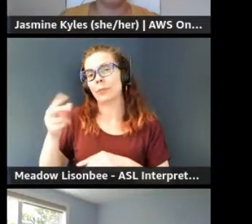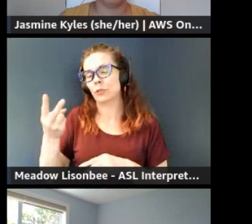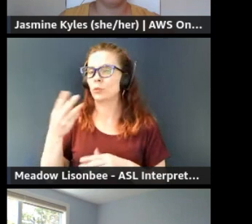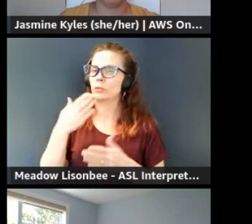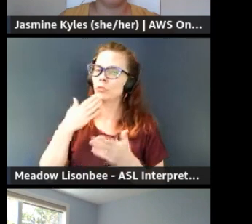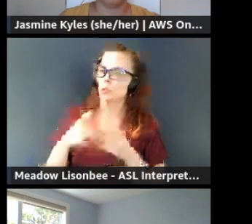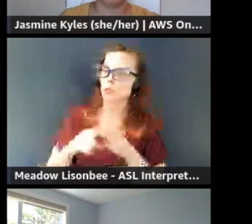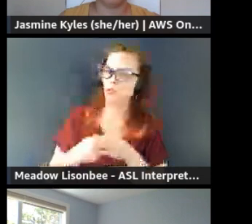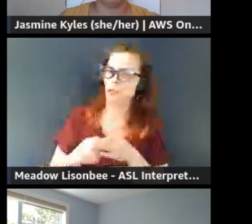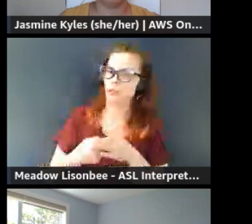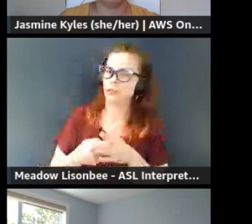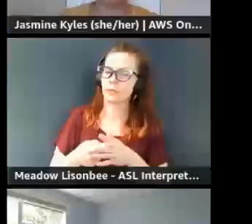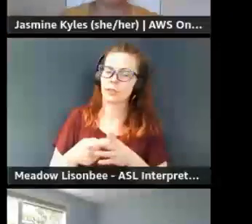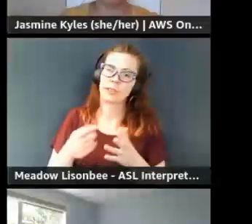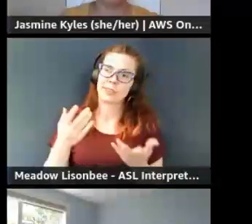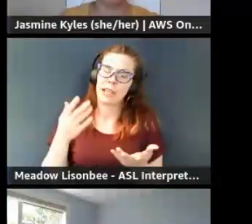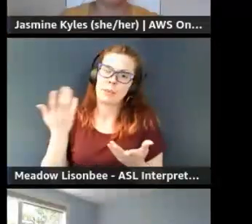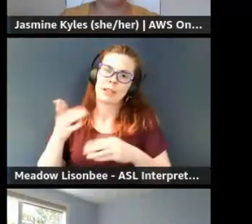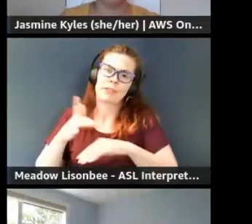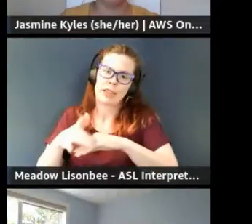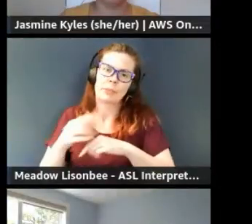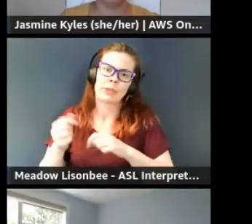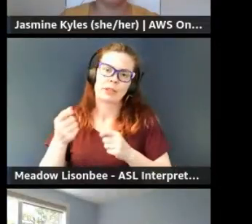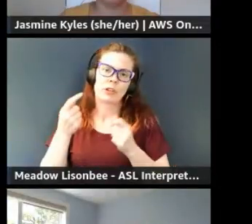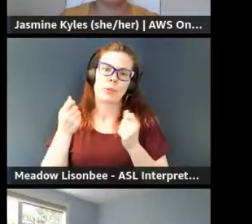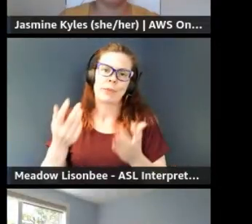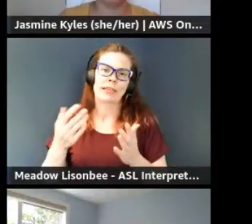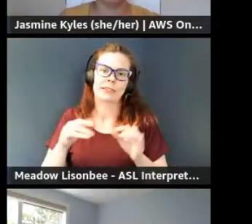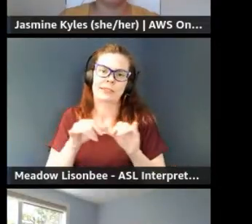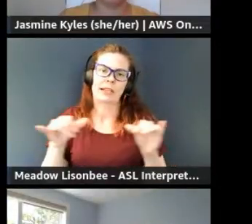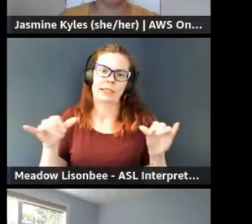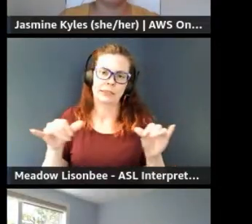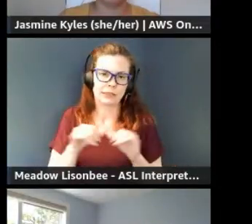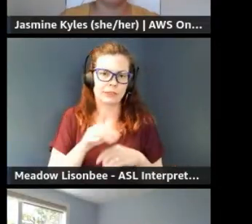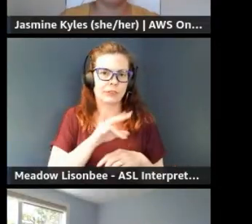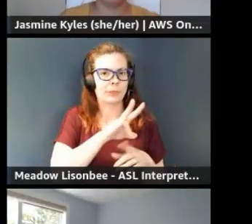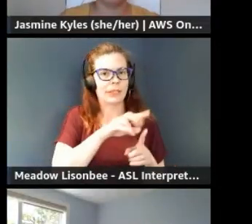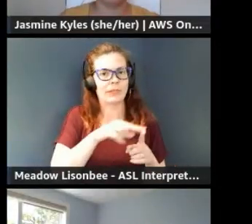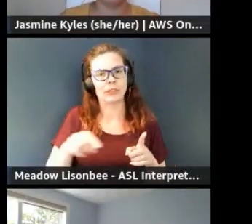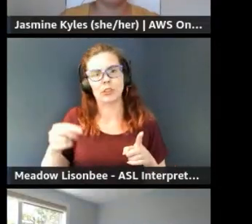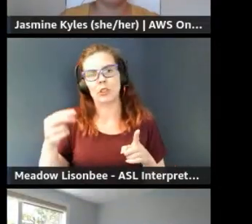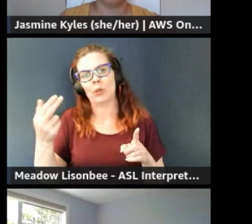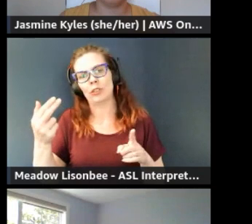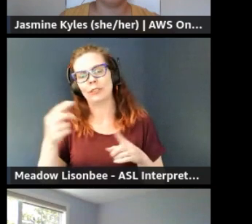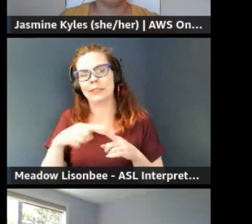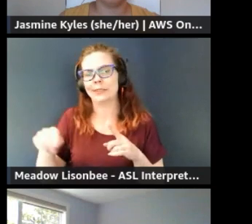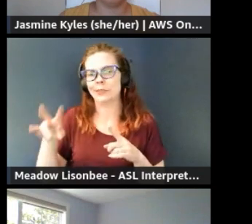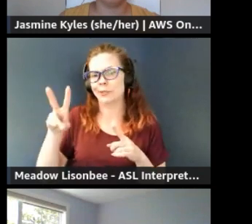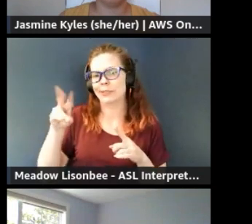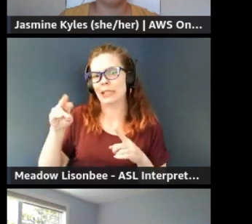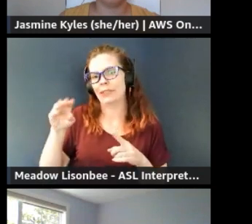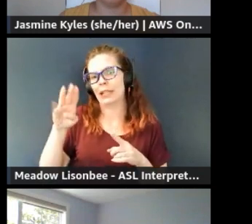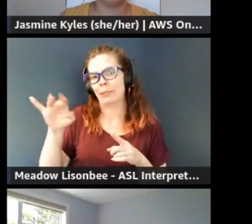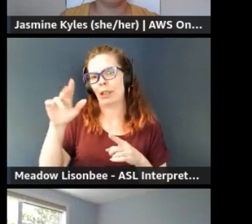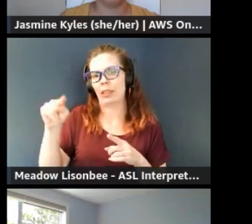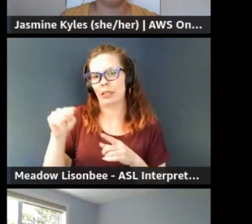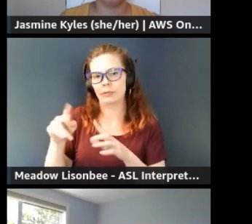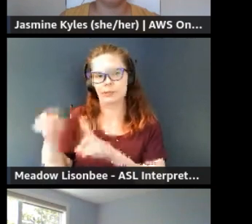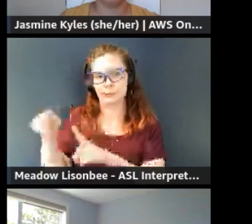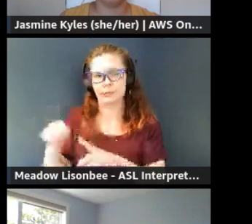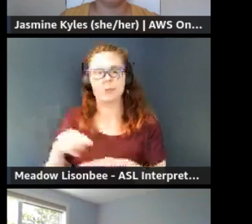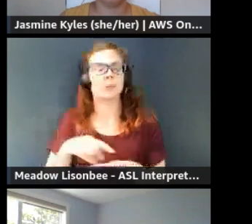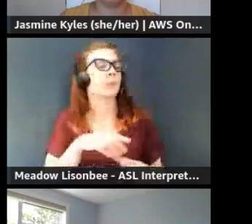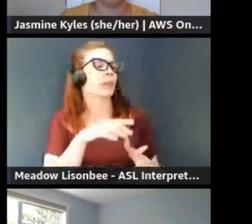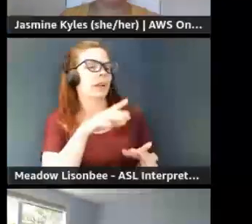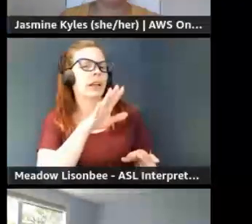with its availability in multiple model sizes ranging from 7 to 13 to 70 billion parameters. I also want to point